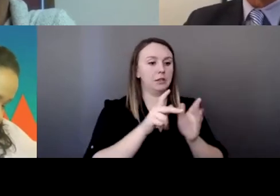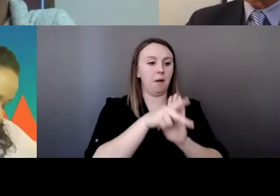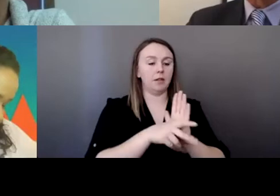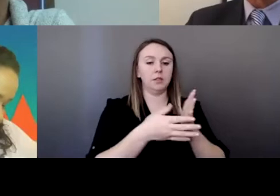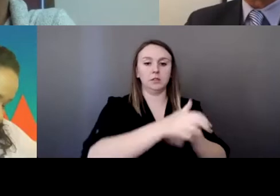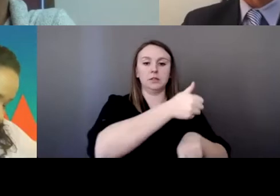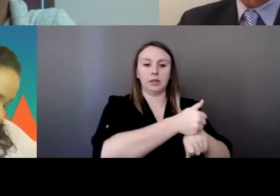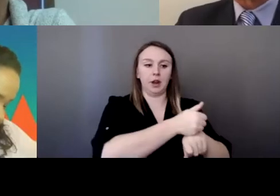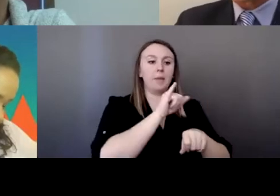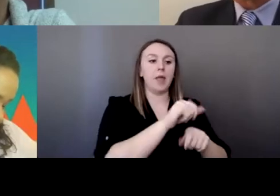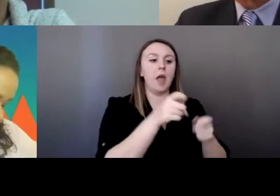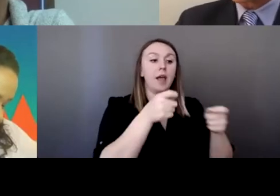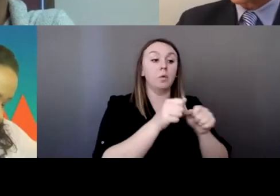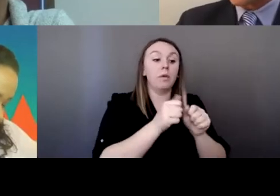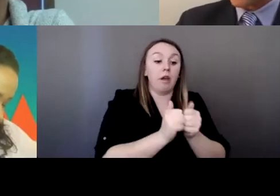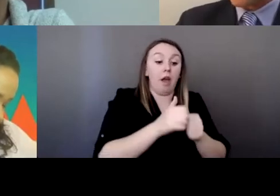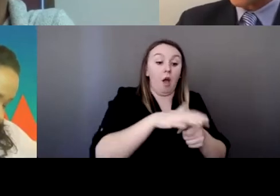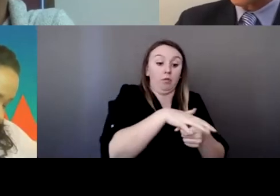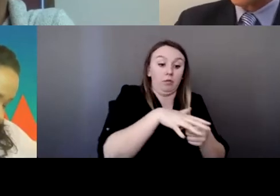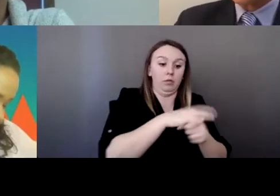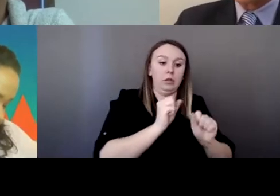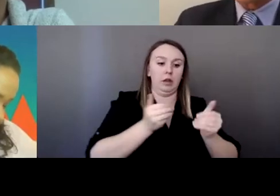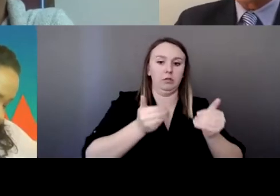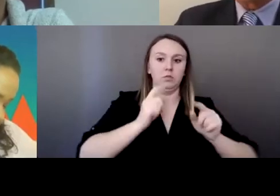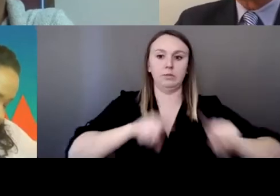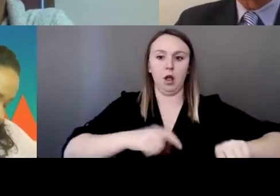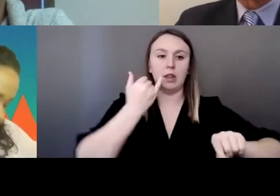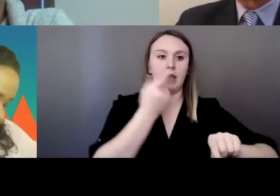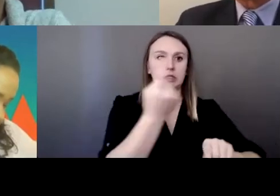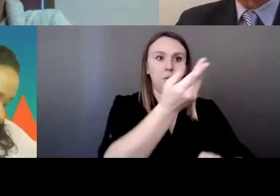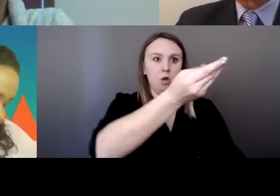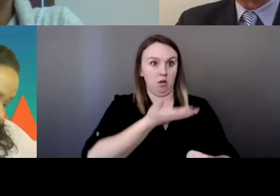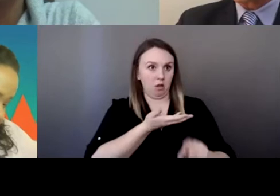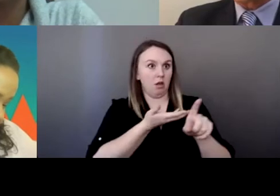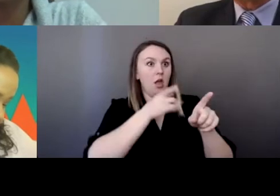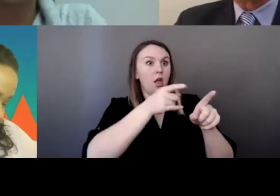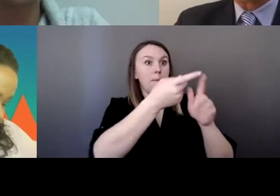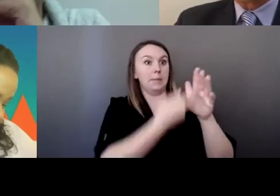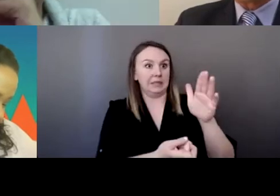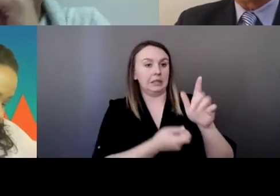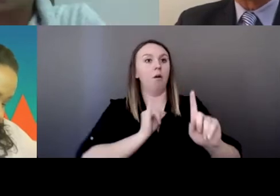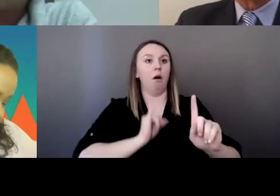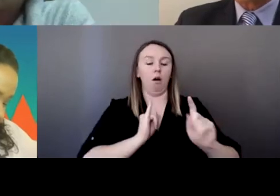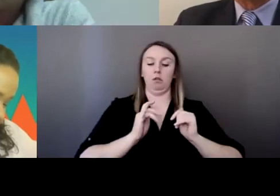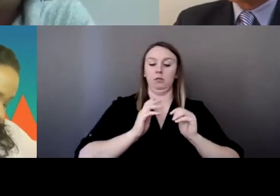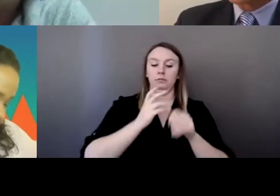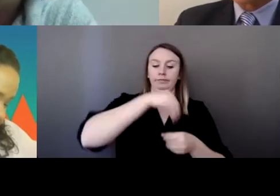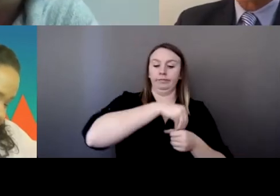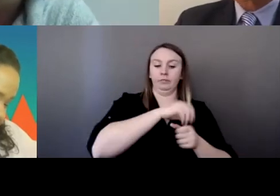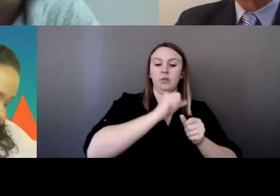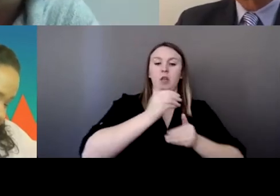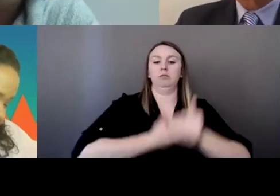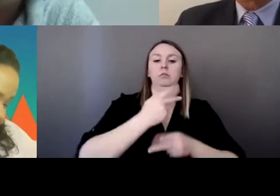kind of that localized response when there's a report of somebody who's gone missing. In